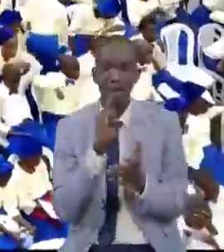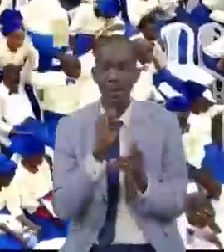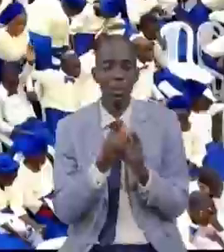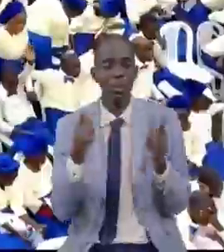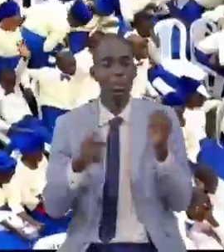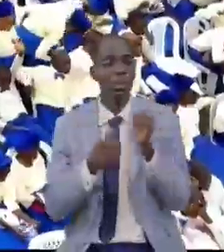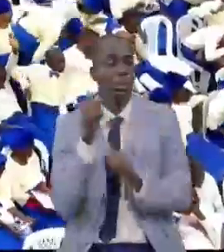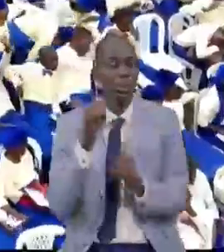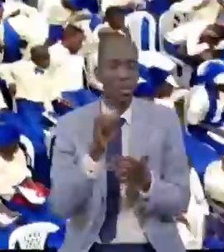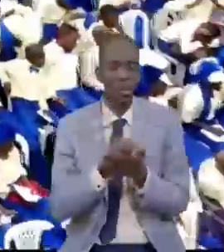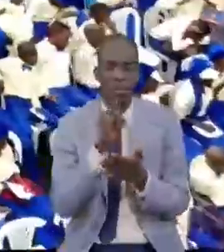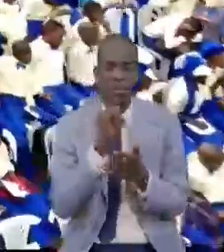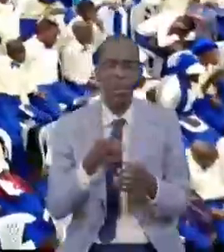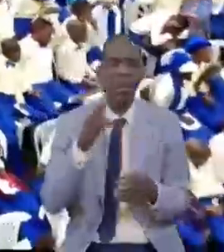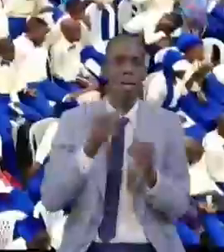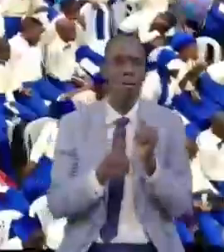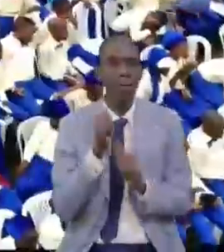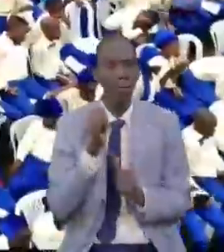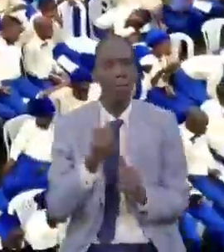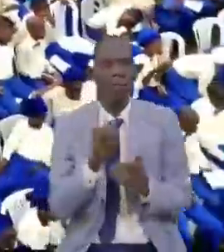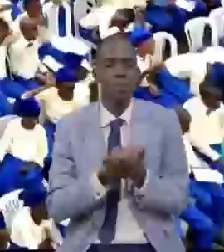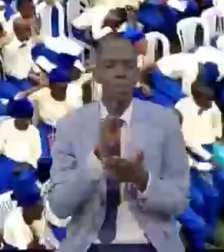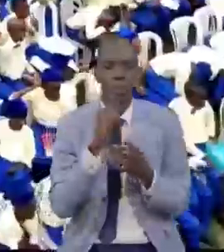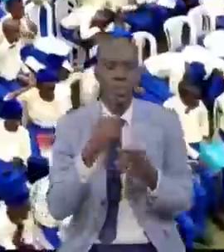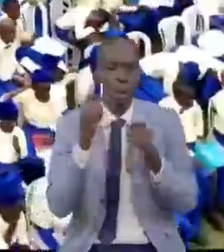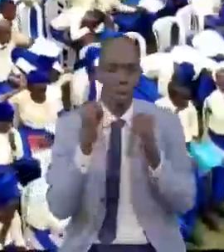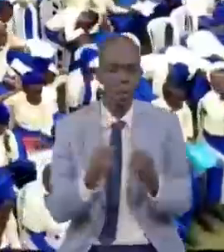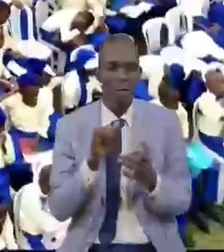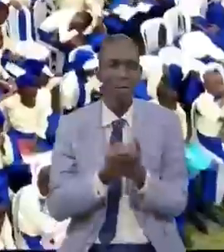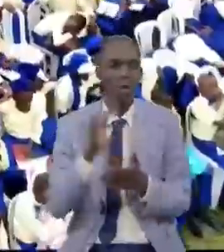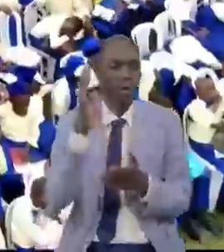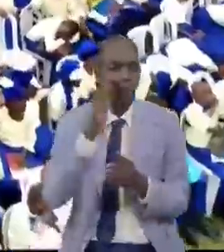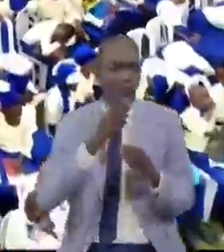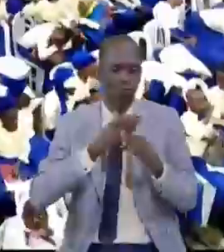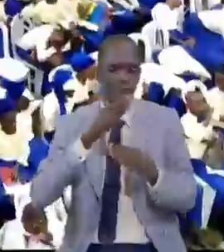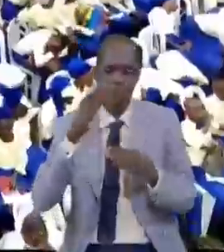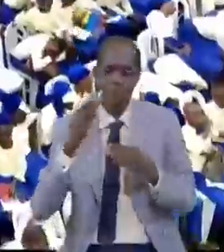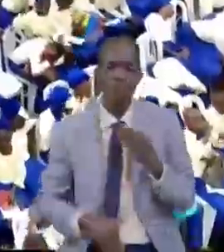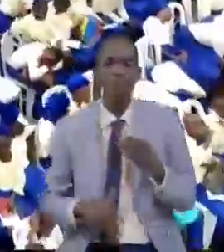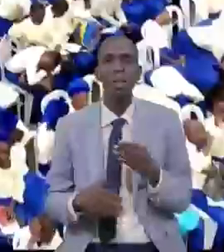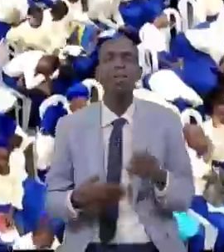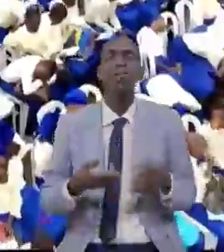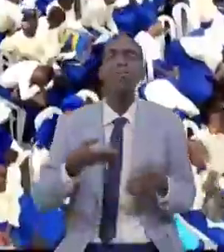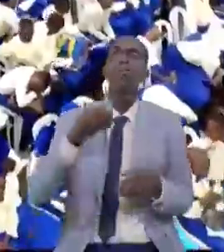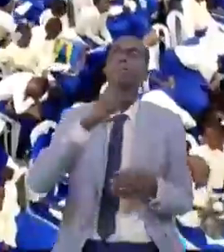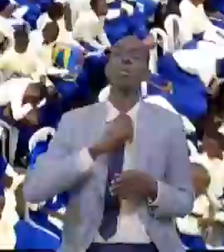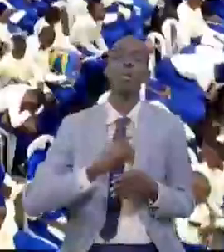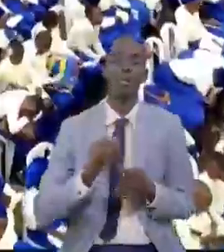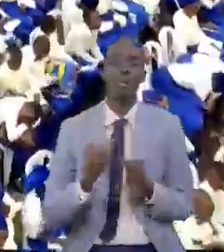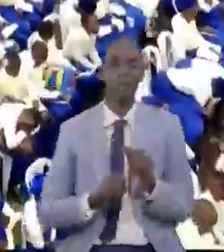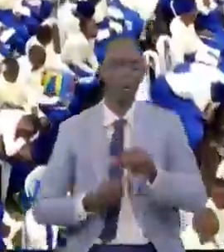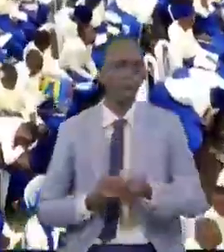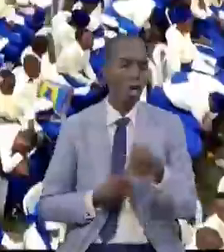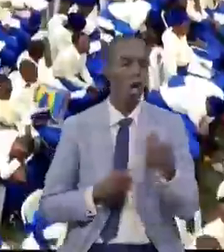power that will totally swallow up every other power against your life